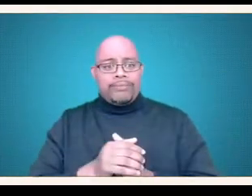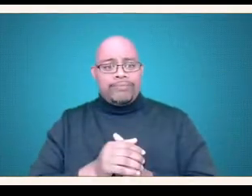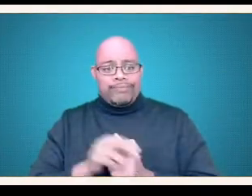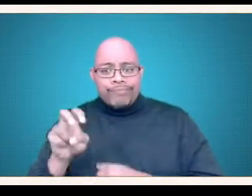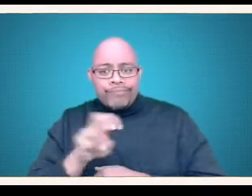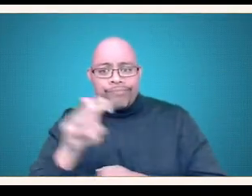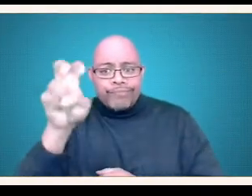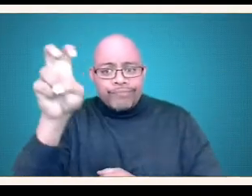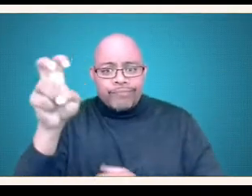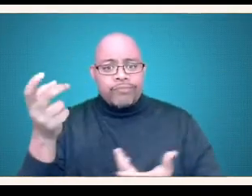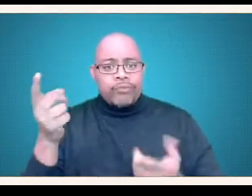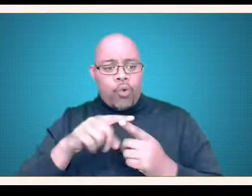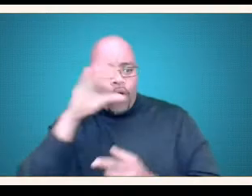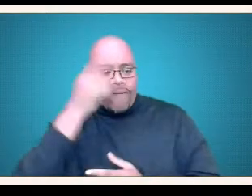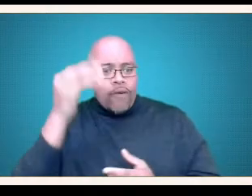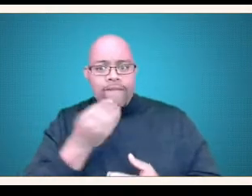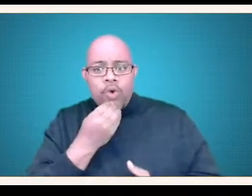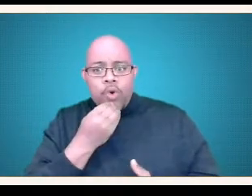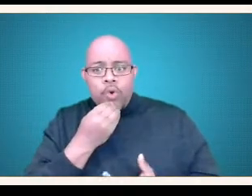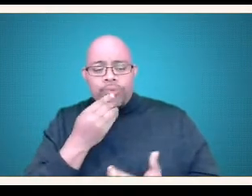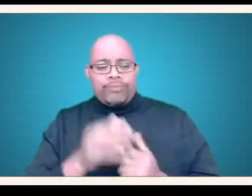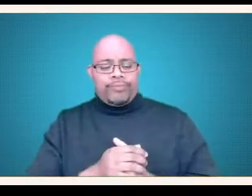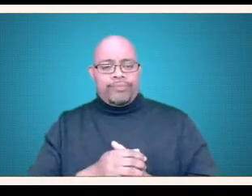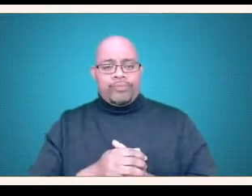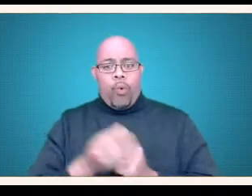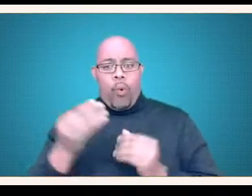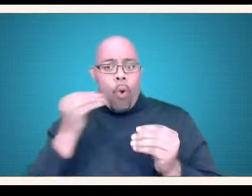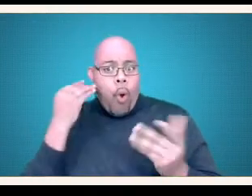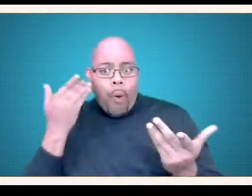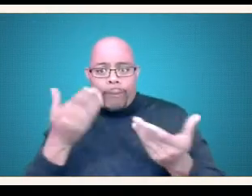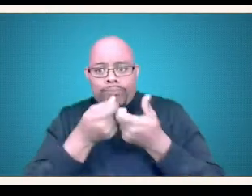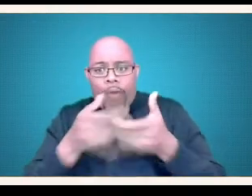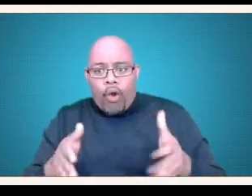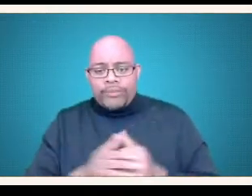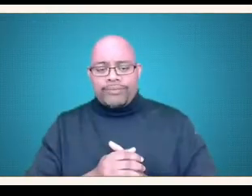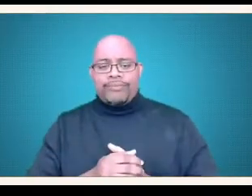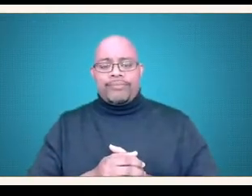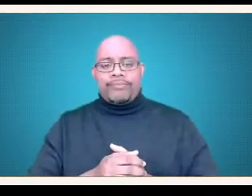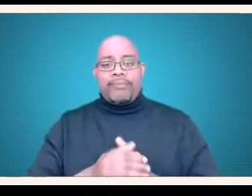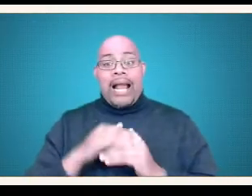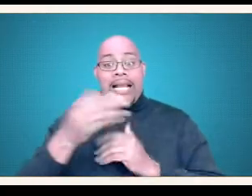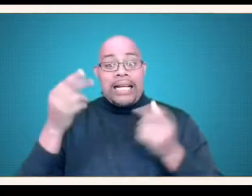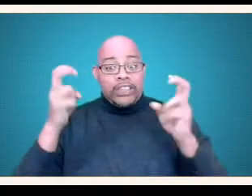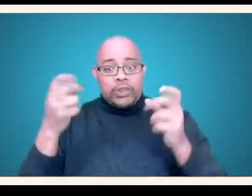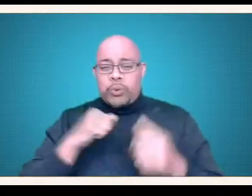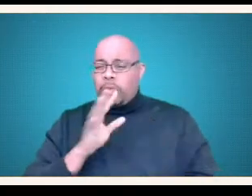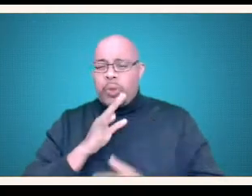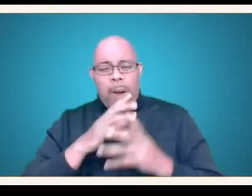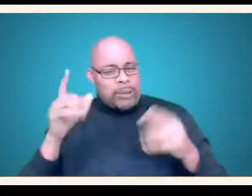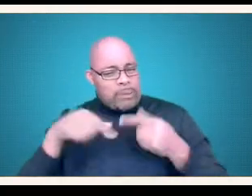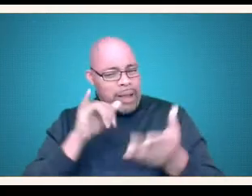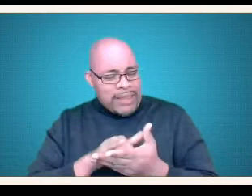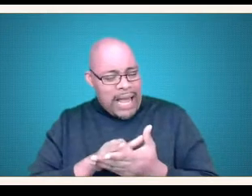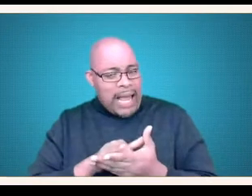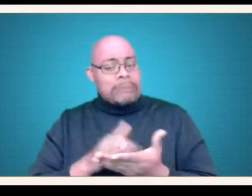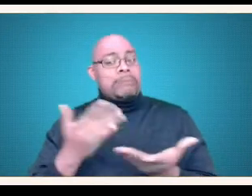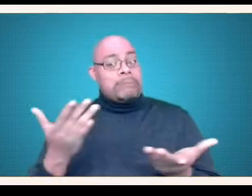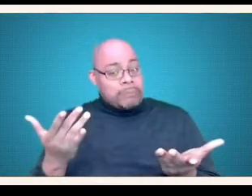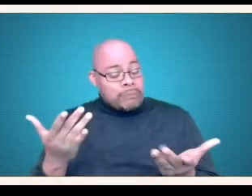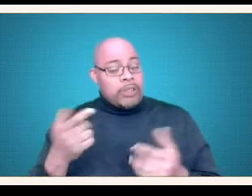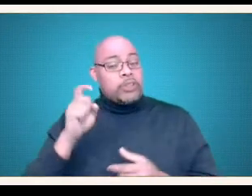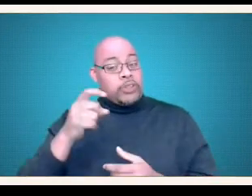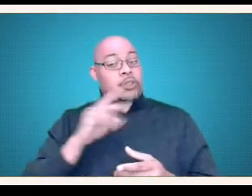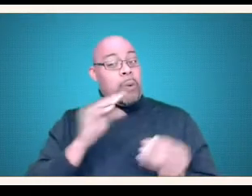could no longer navigate their way to looking for food or shelter. Now, a next big issue that we don't really talk about